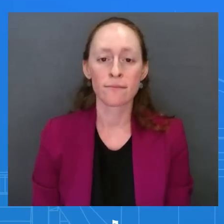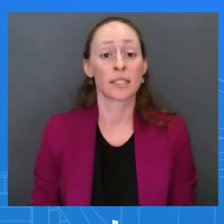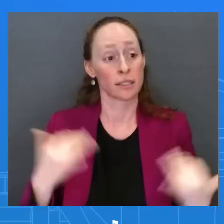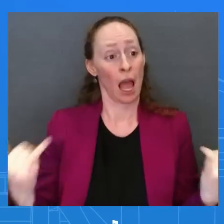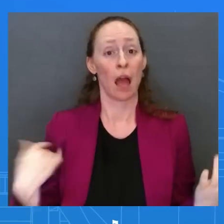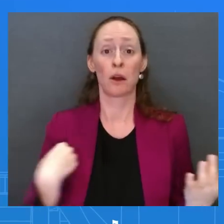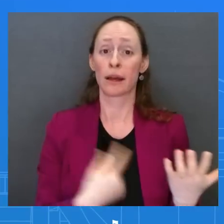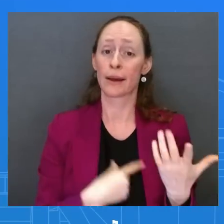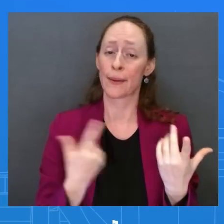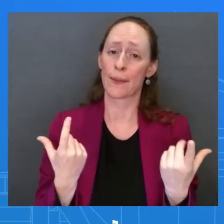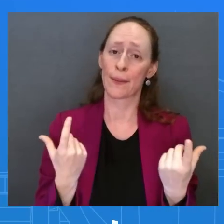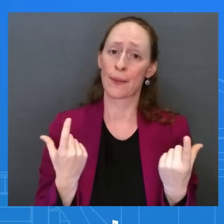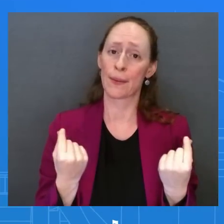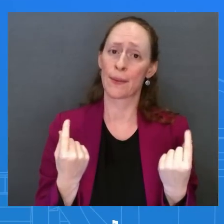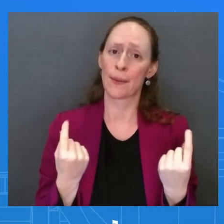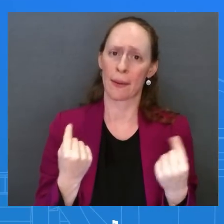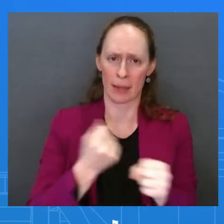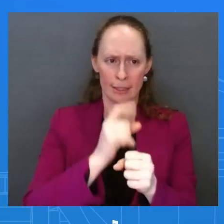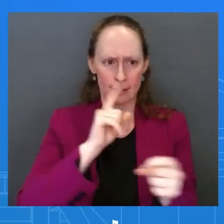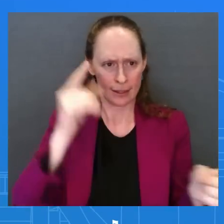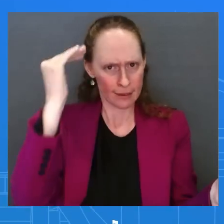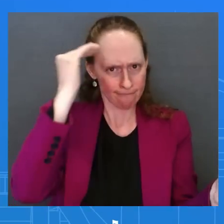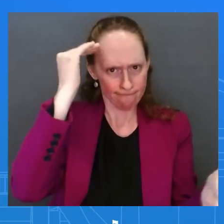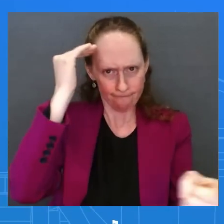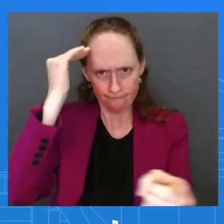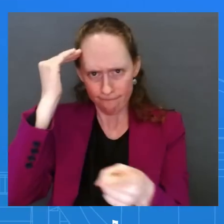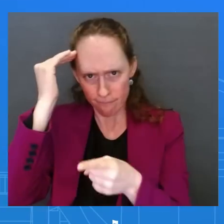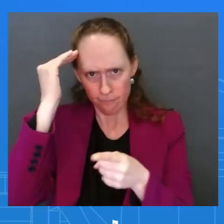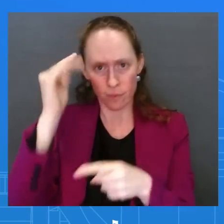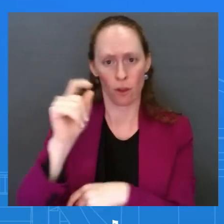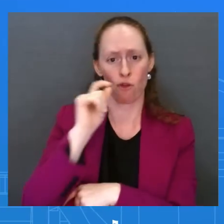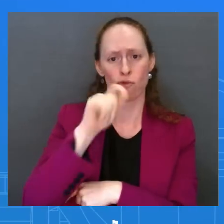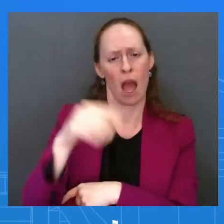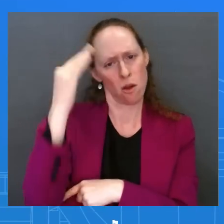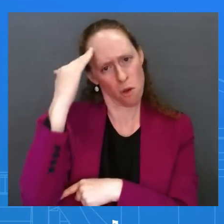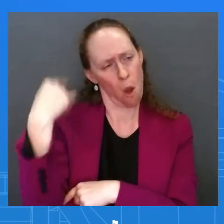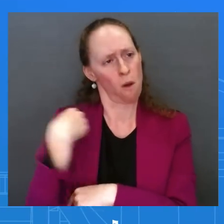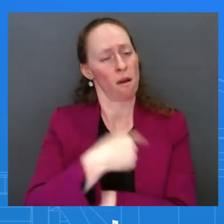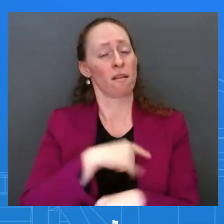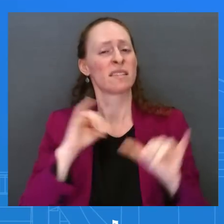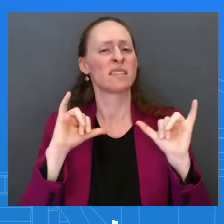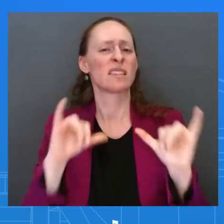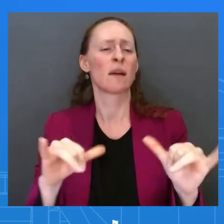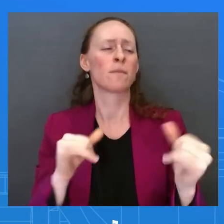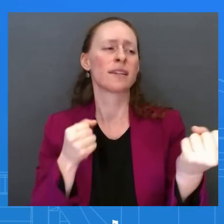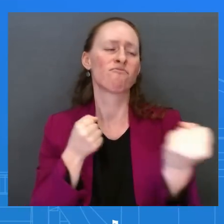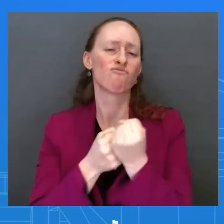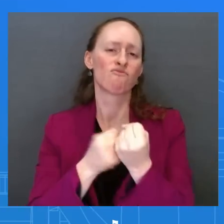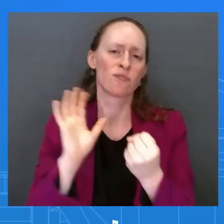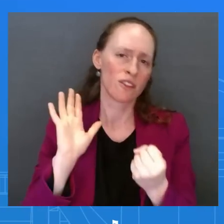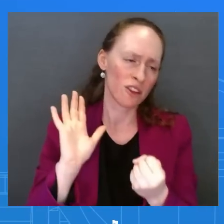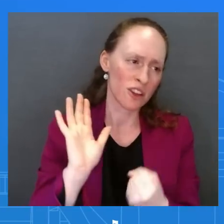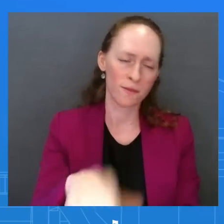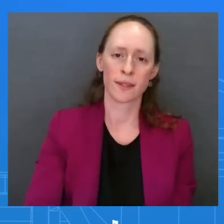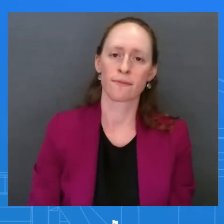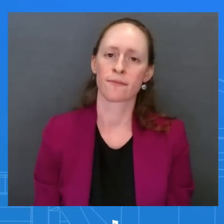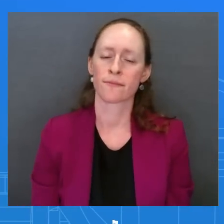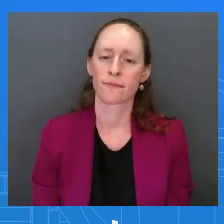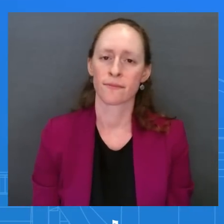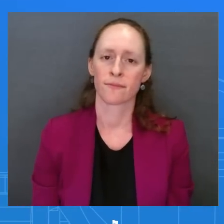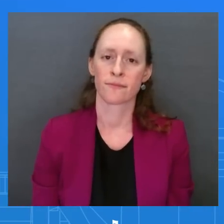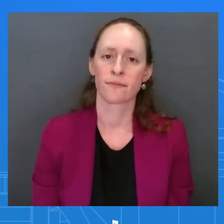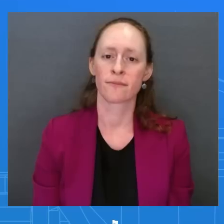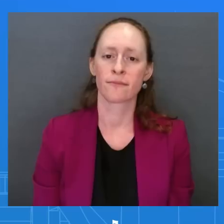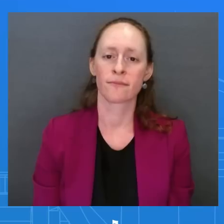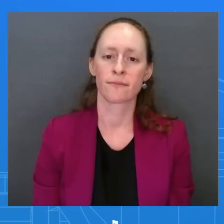nothing's going to change about our support. Secondly, according to reports, Israeli Prime Minister Netanyahu is expected to